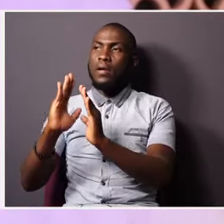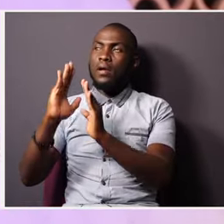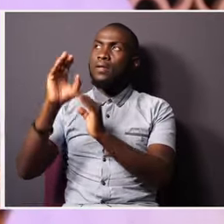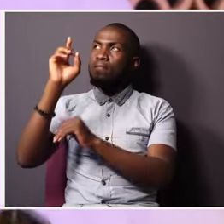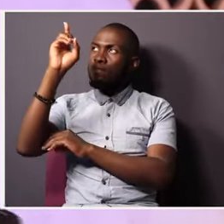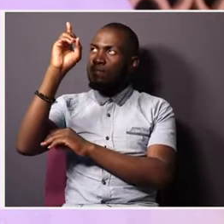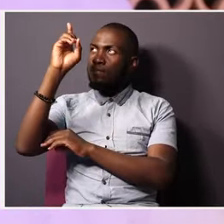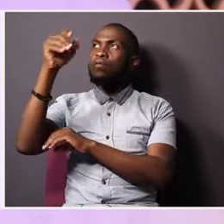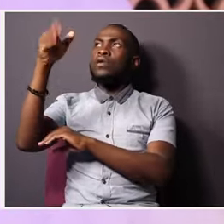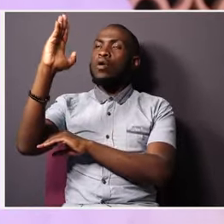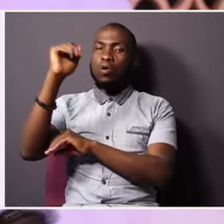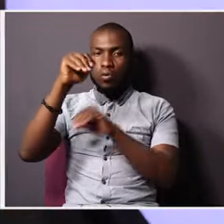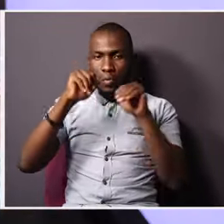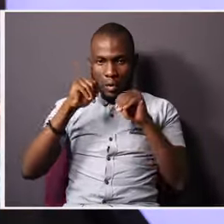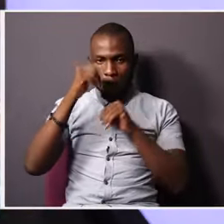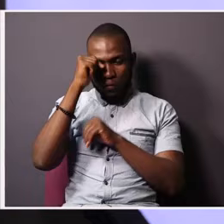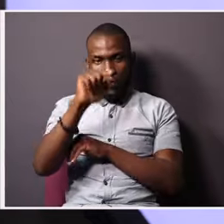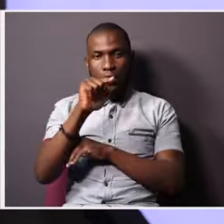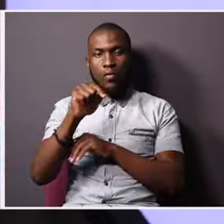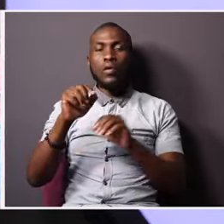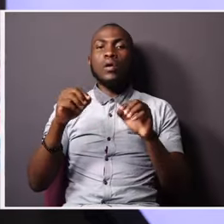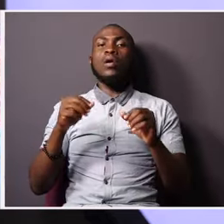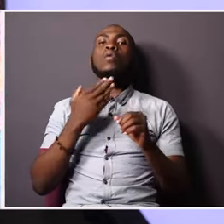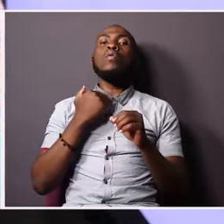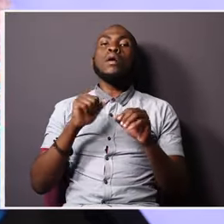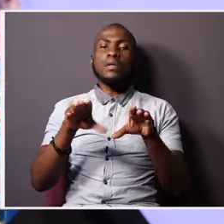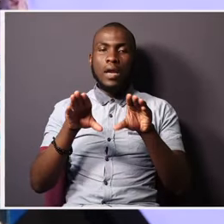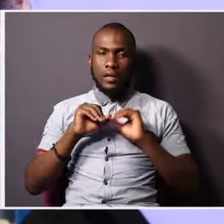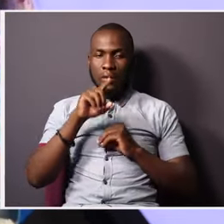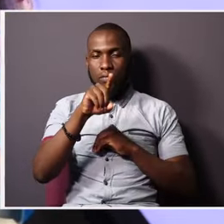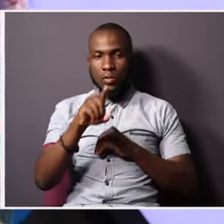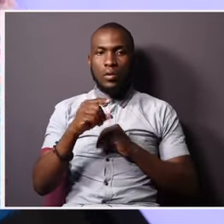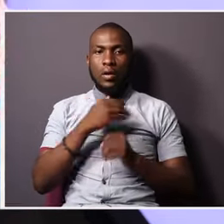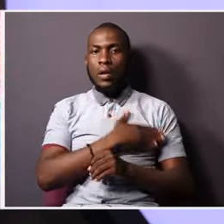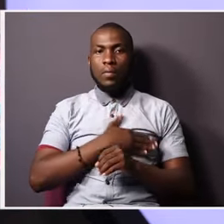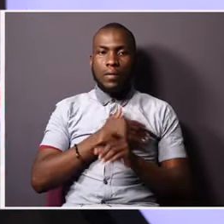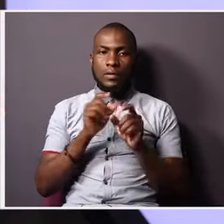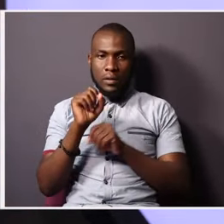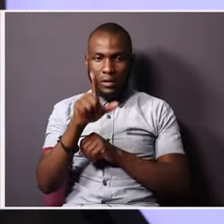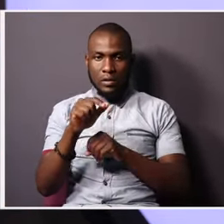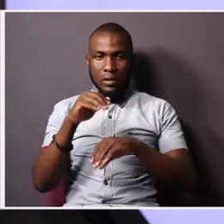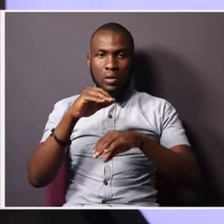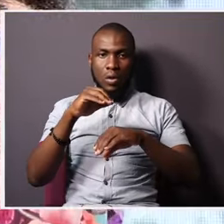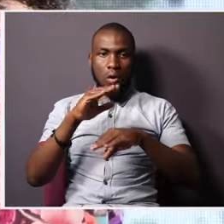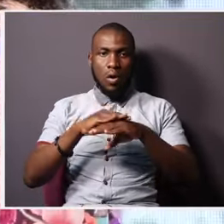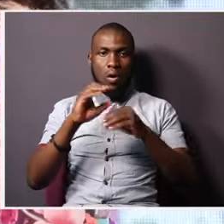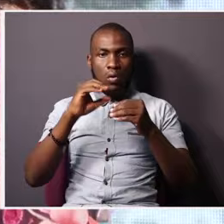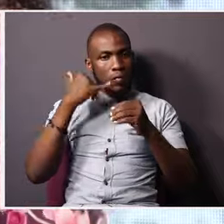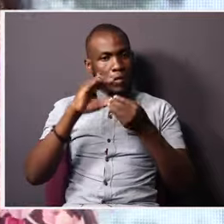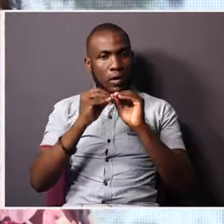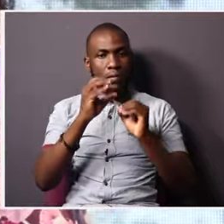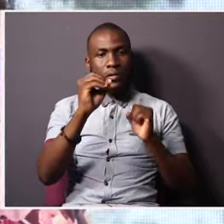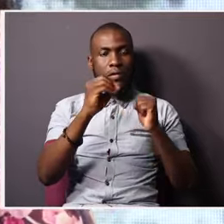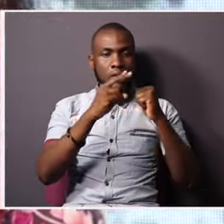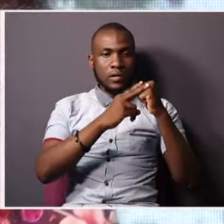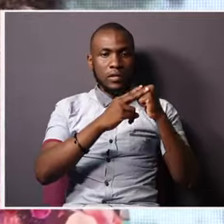He is waiting for you. He is willing to receive you. And therefore, please text us on this number,